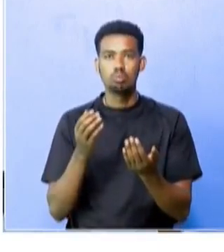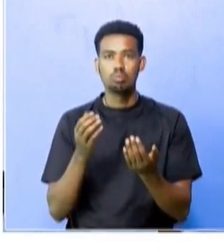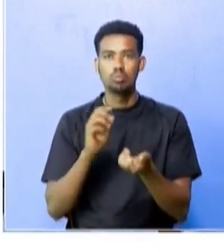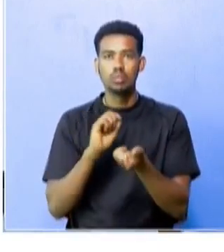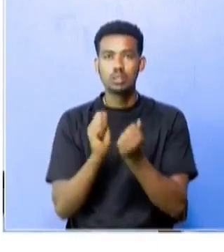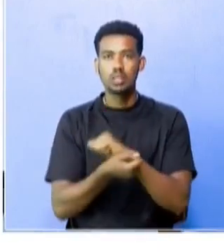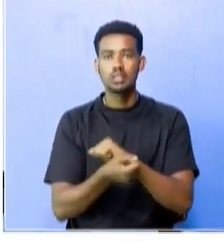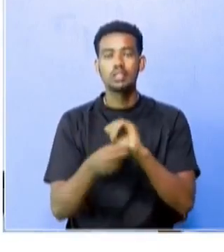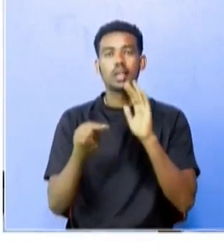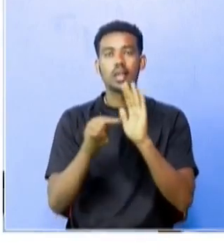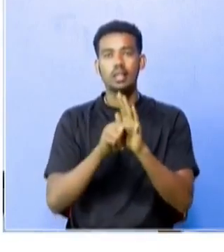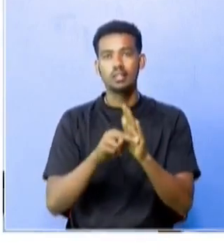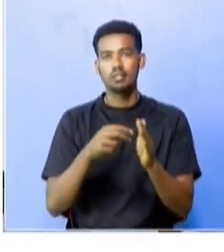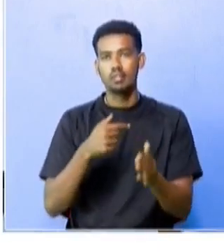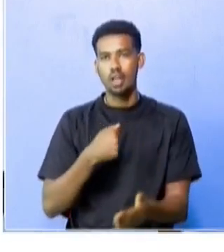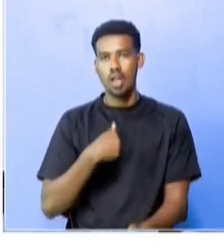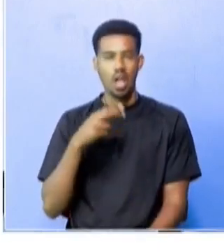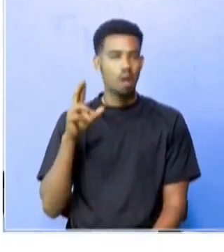I'm not.